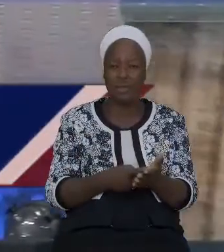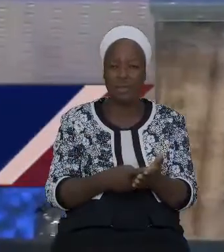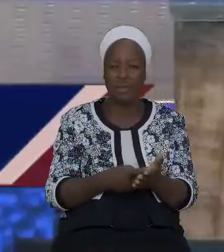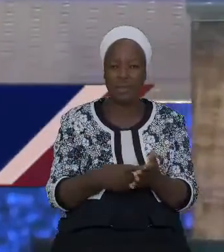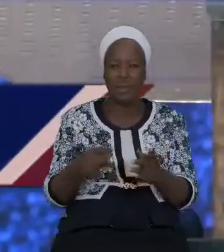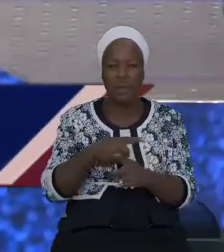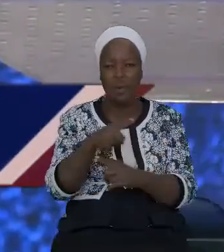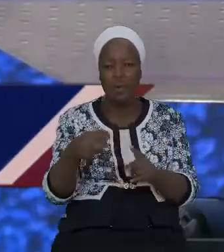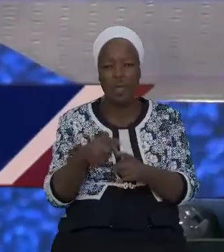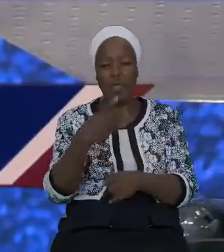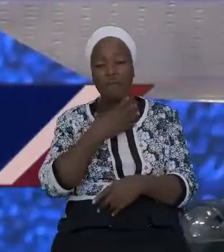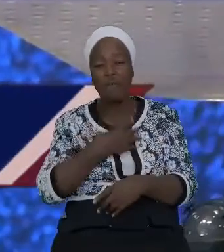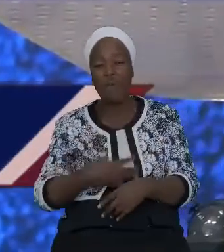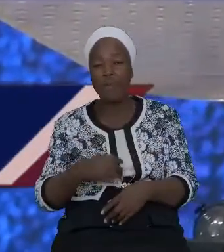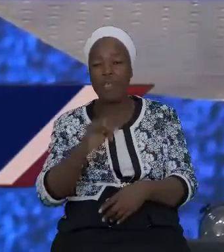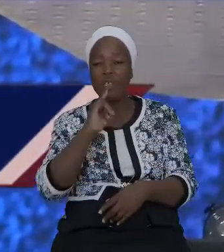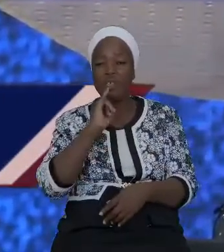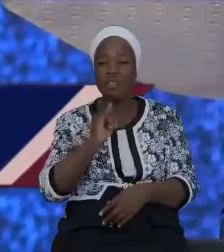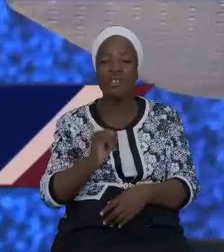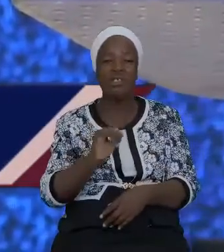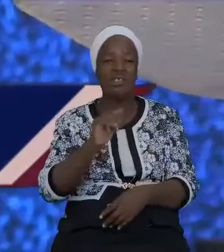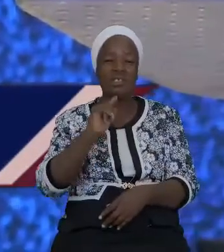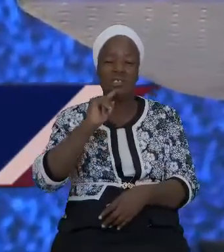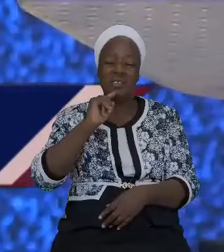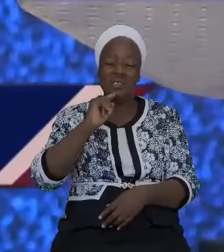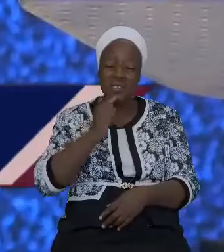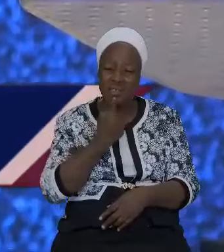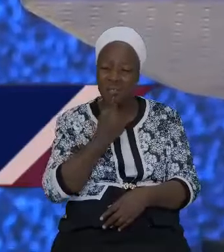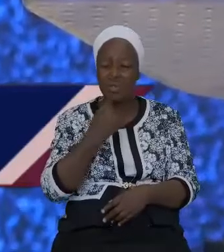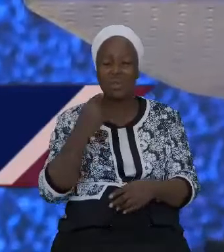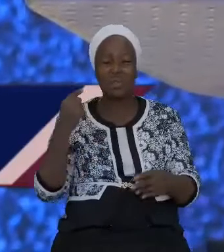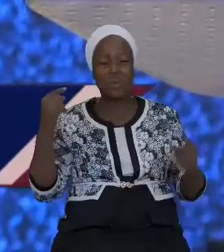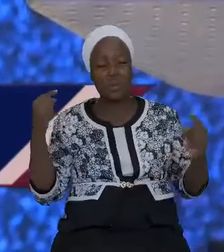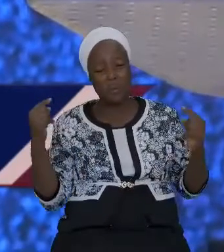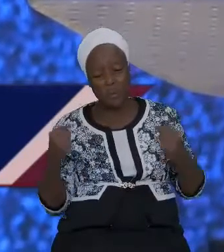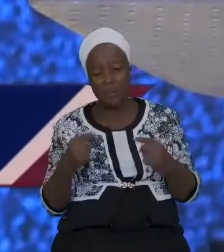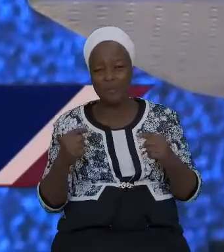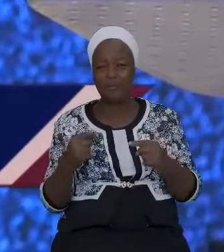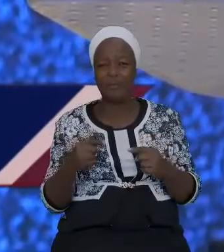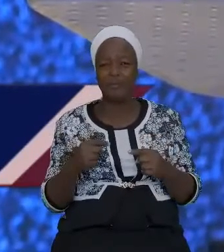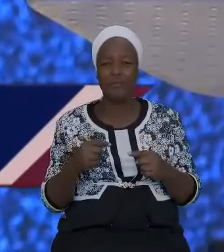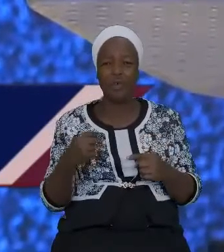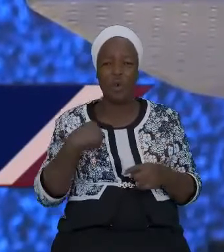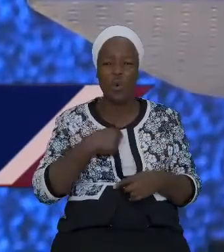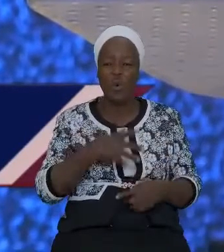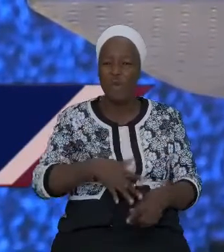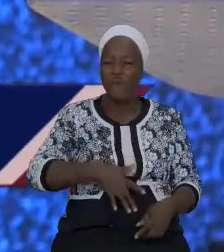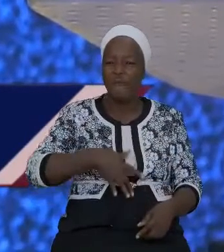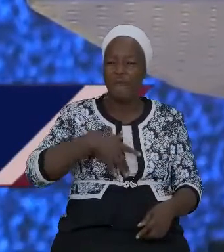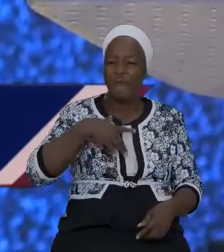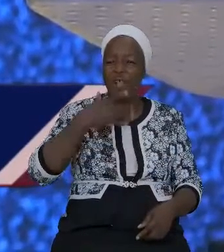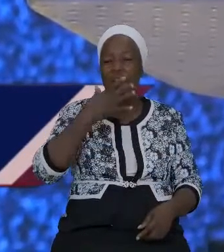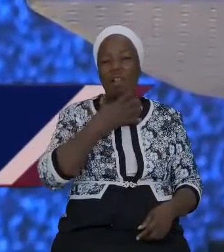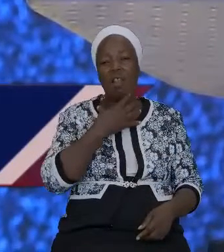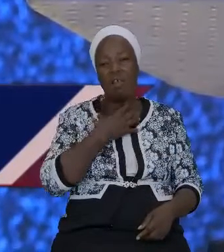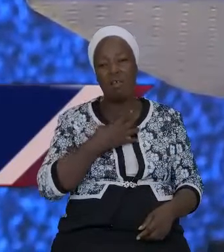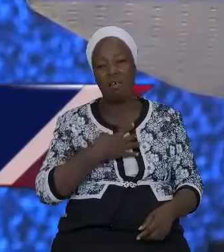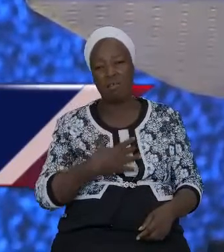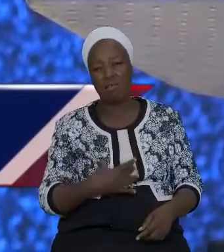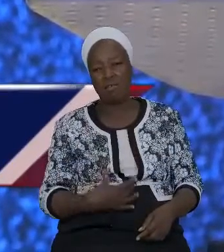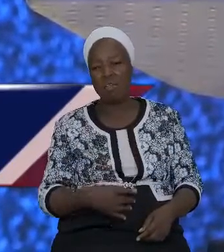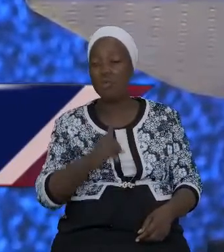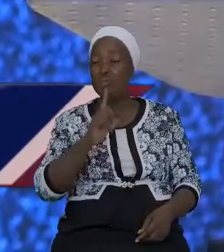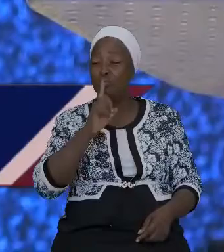when famine is sore, terrible, painful, we feel hungry.